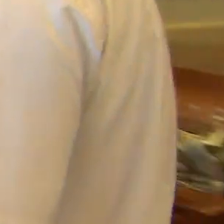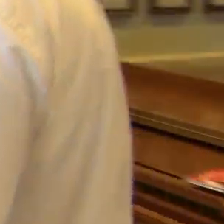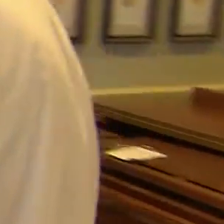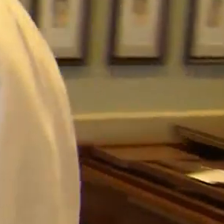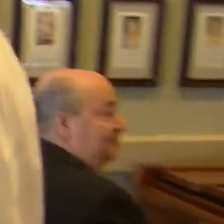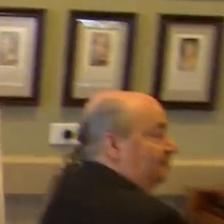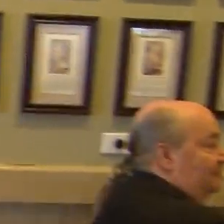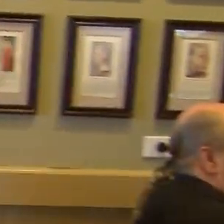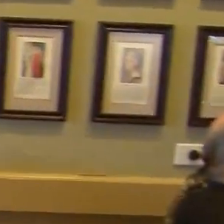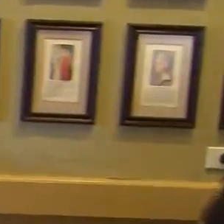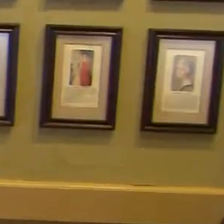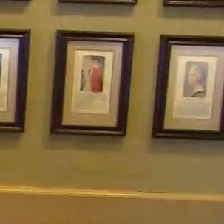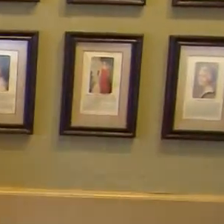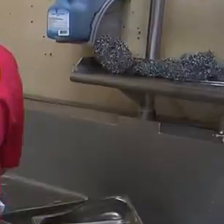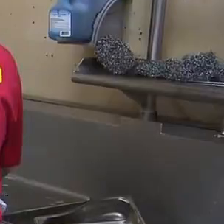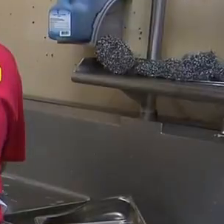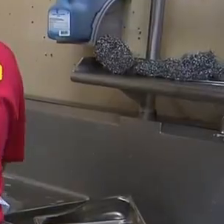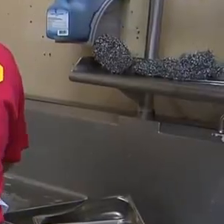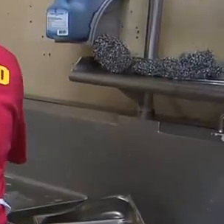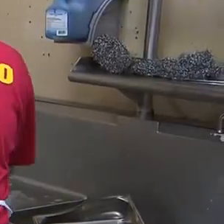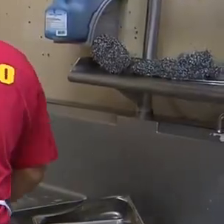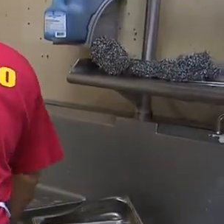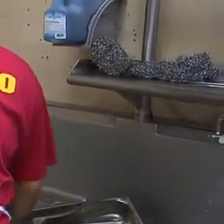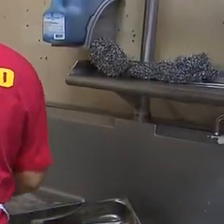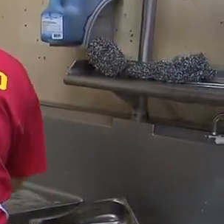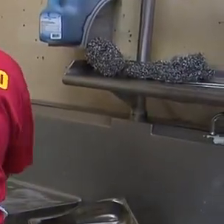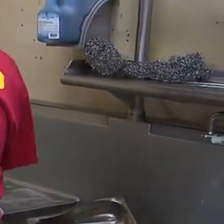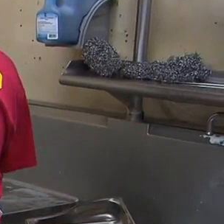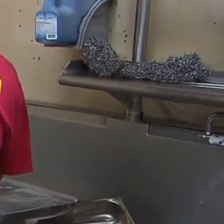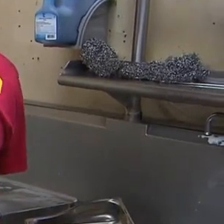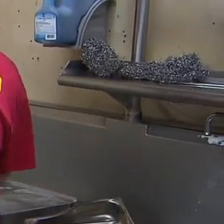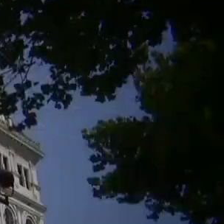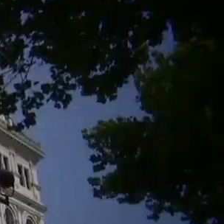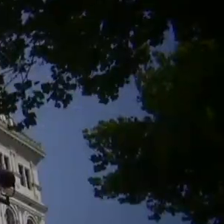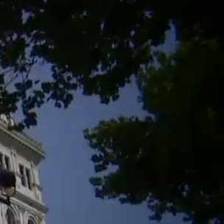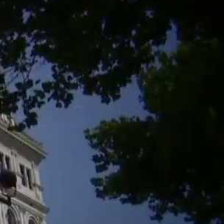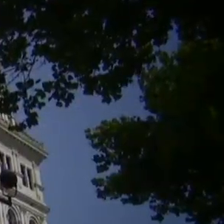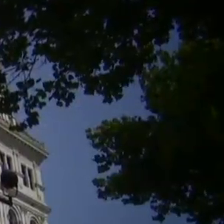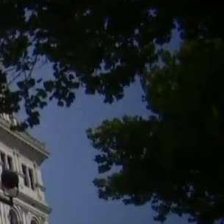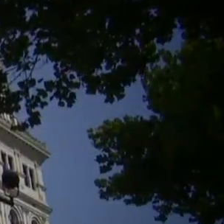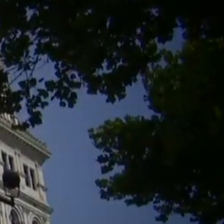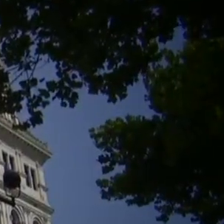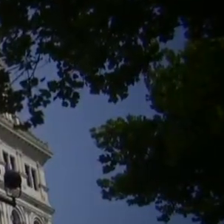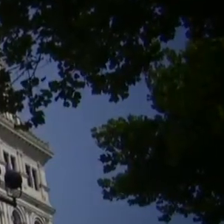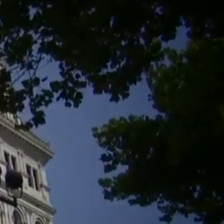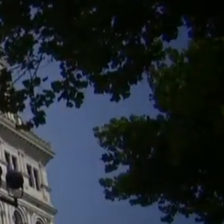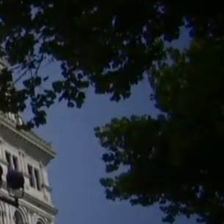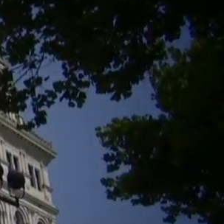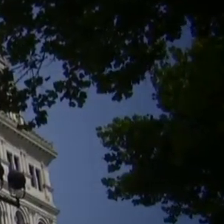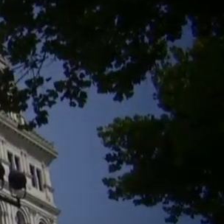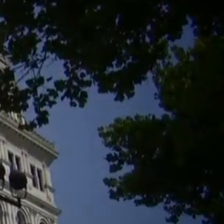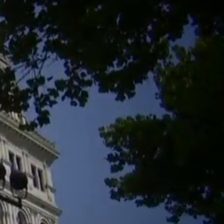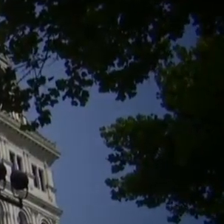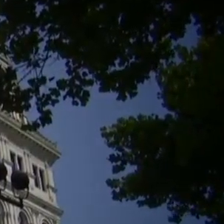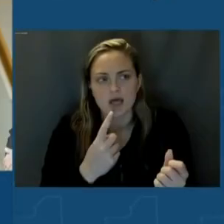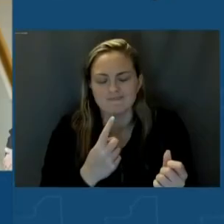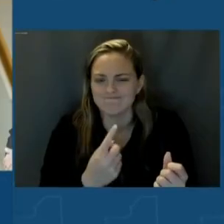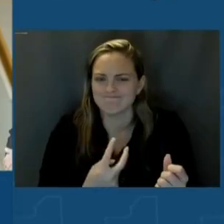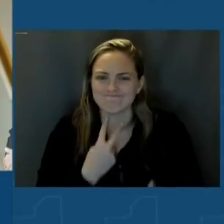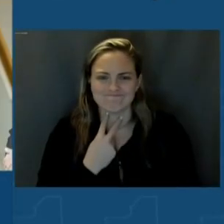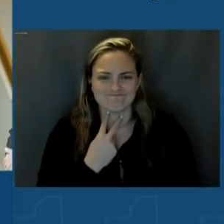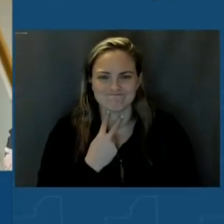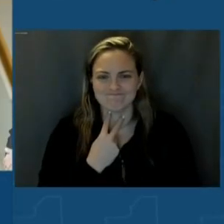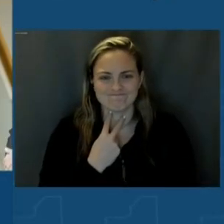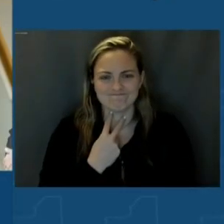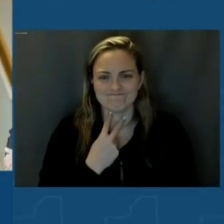York City, Long Island, and Westchester, and the rest of the state by 2027. Among the biggest changes, the state's bail laws. It